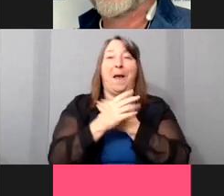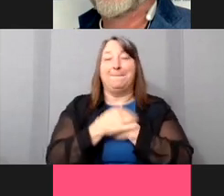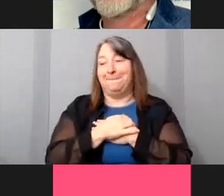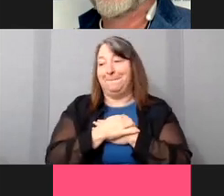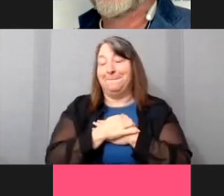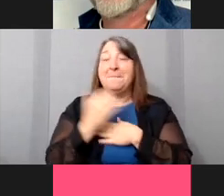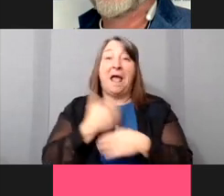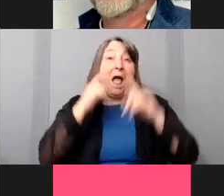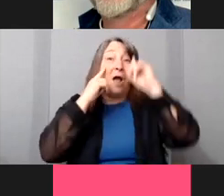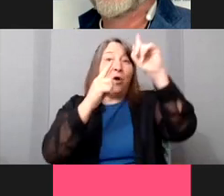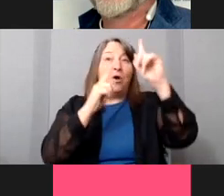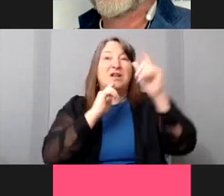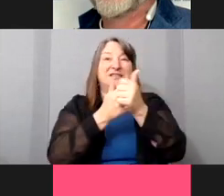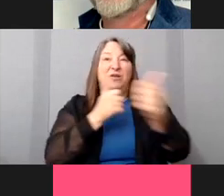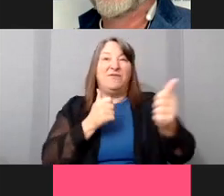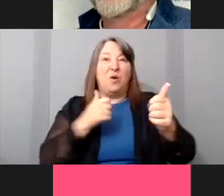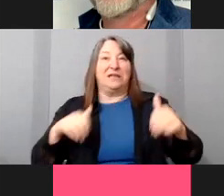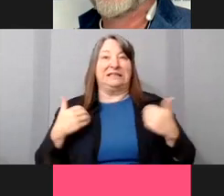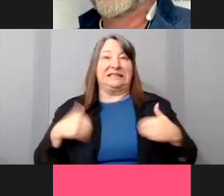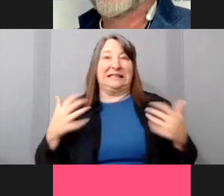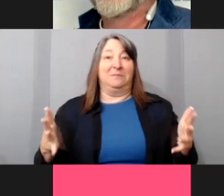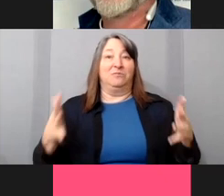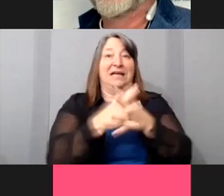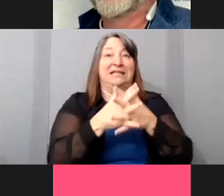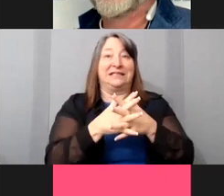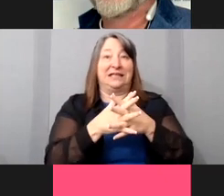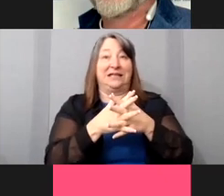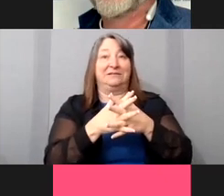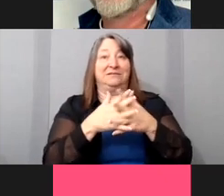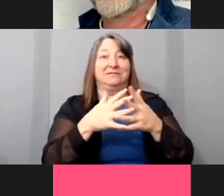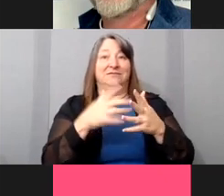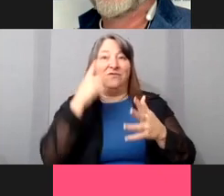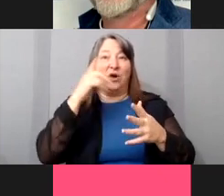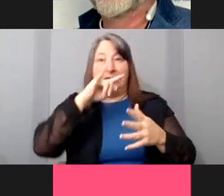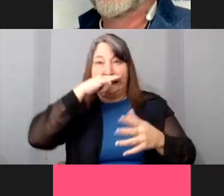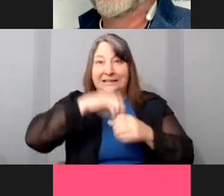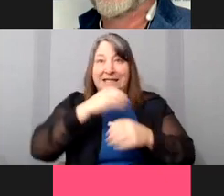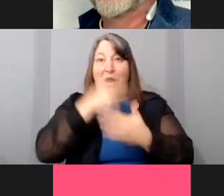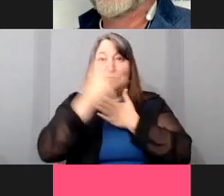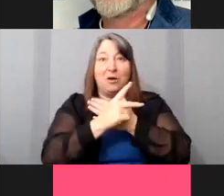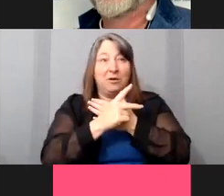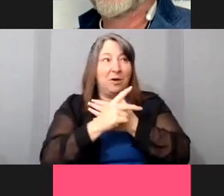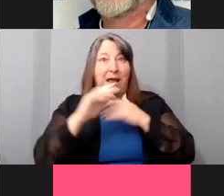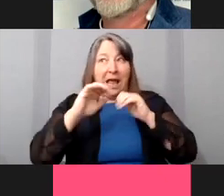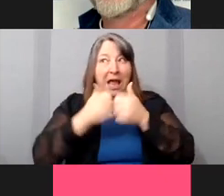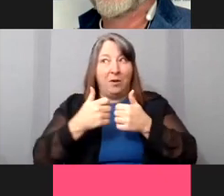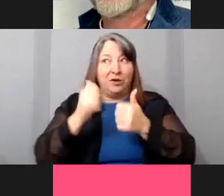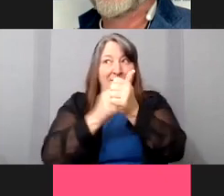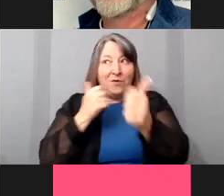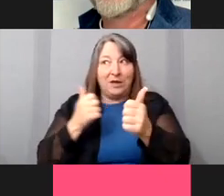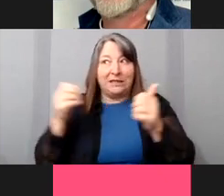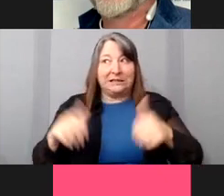goals is to avoid teen pregnancy in the kids in our program. Well, how are you doing that? Like, are you talking